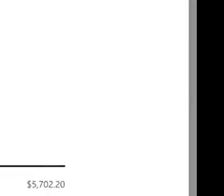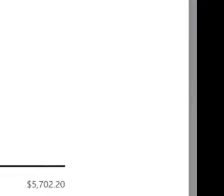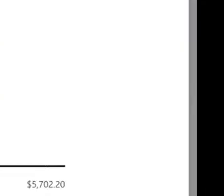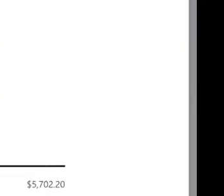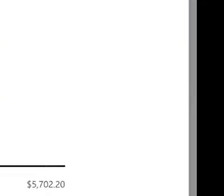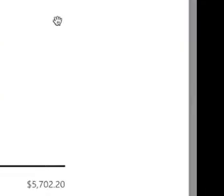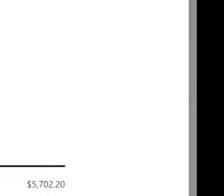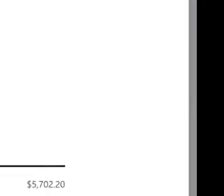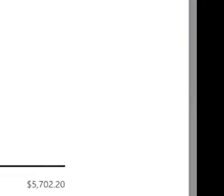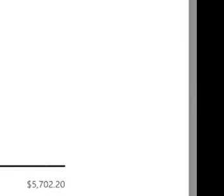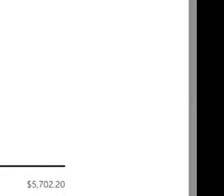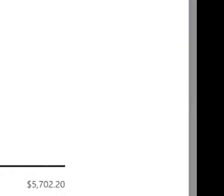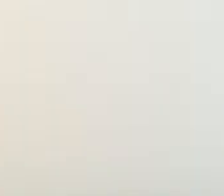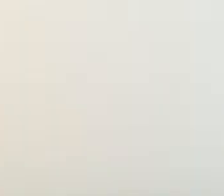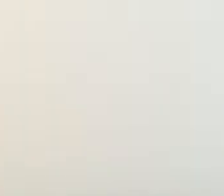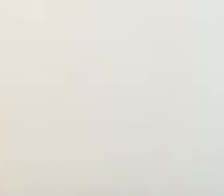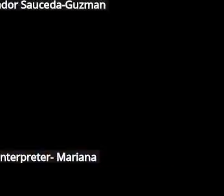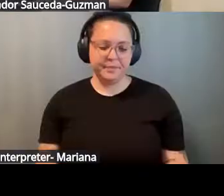that document now.